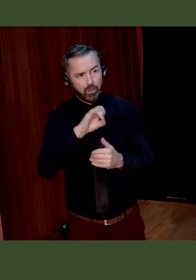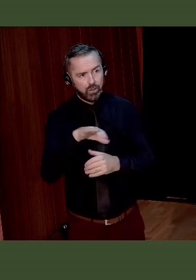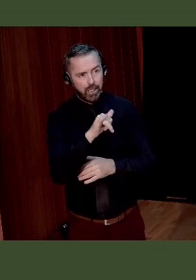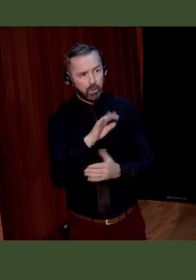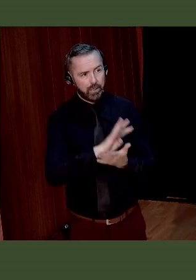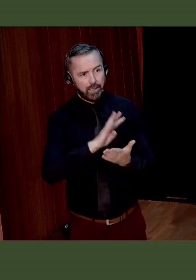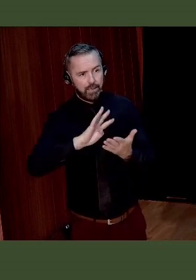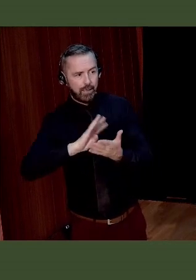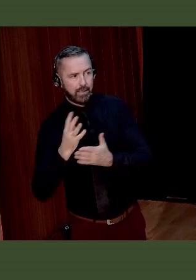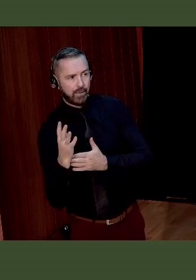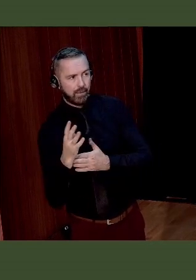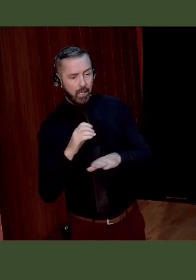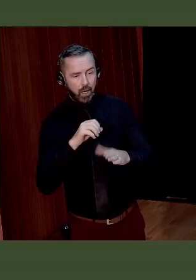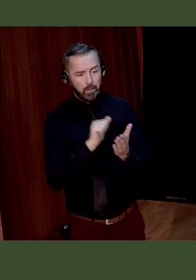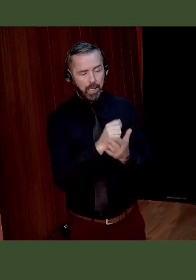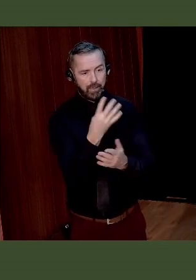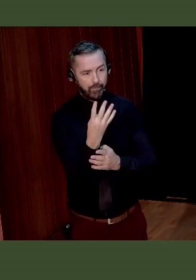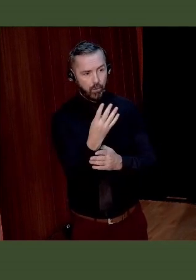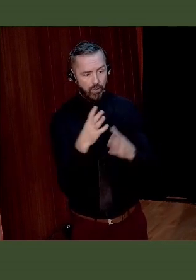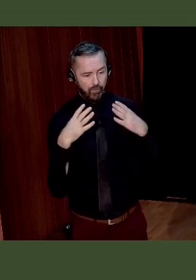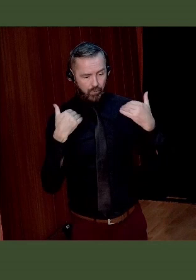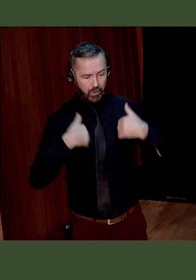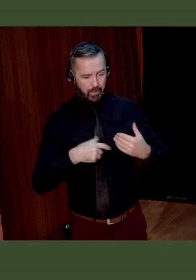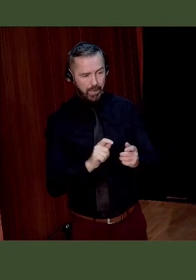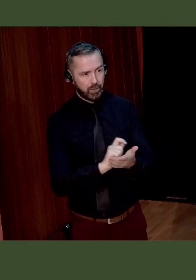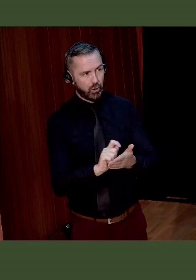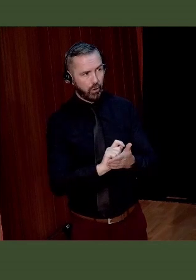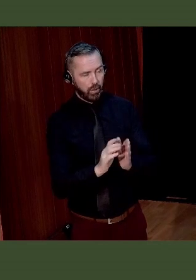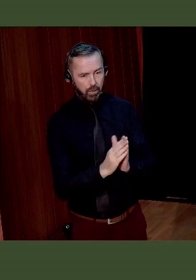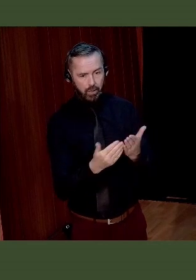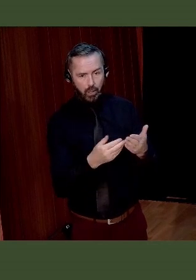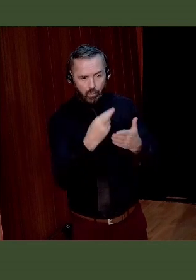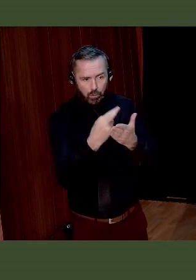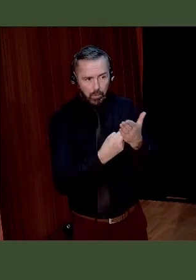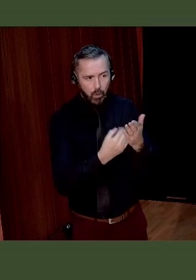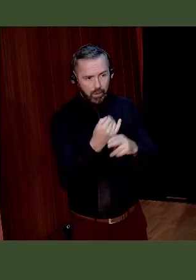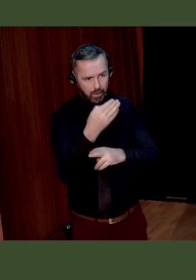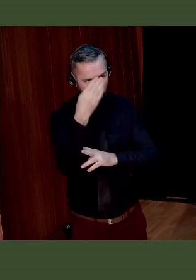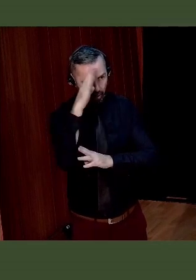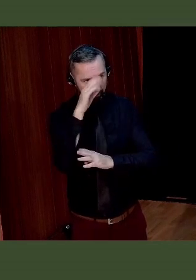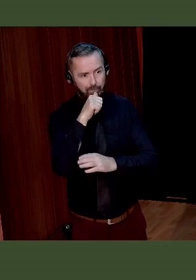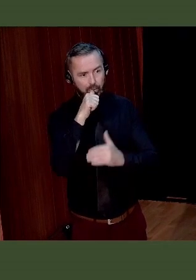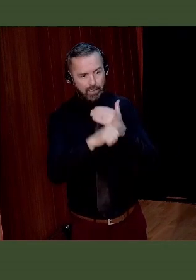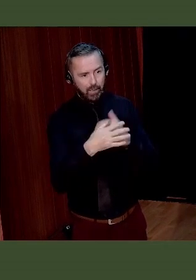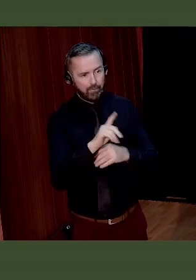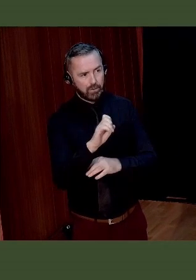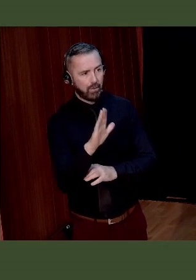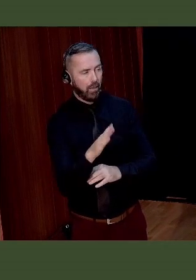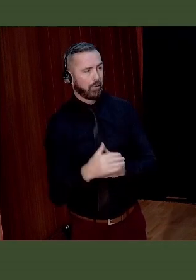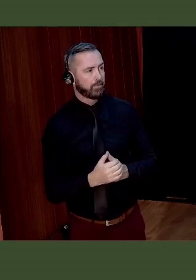January 1919. On page 4 of the Freeman's Journal, a report was given in Irish on the first day of the